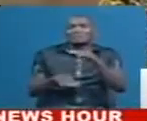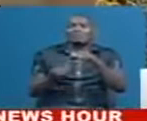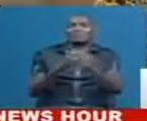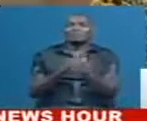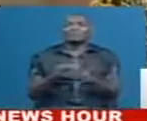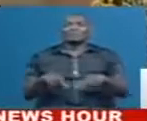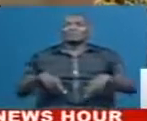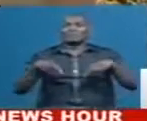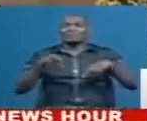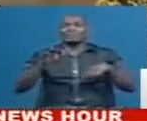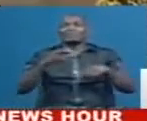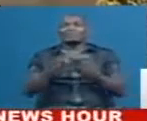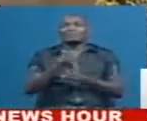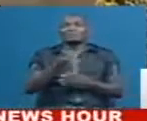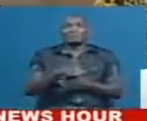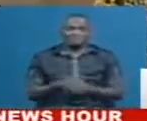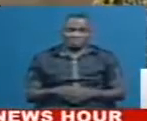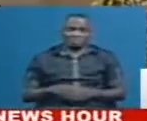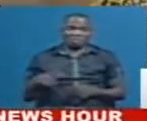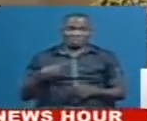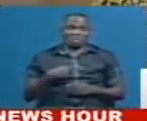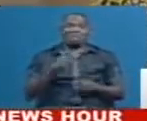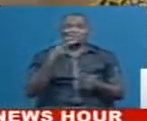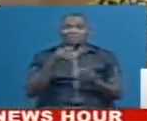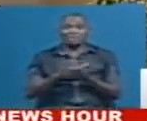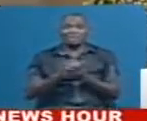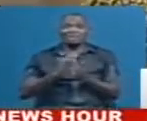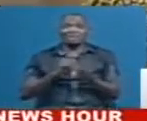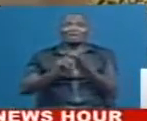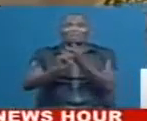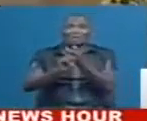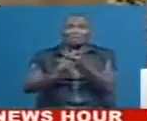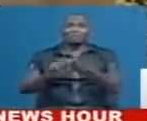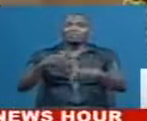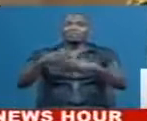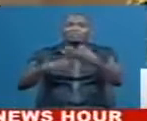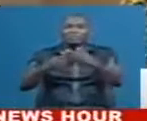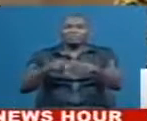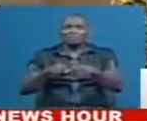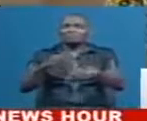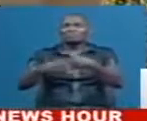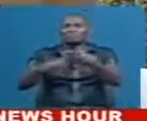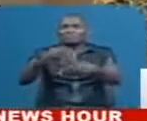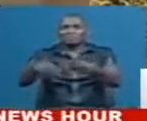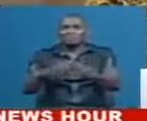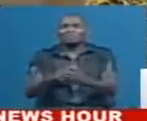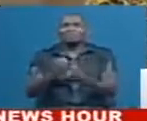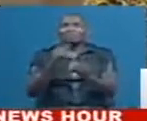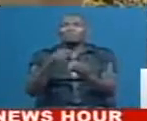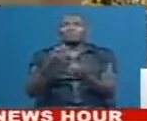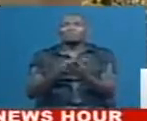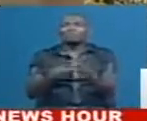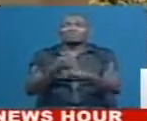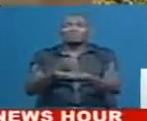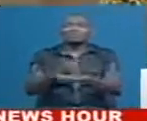risks to your investments. We will ensure this partnership will be rewarding to prospective investors who